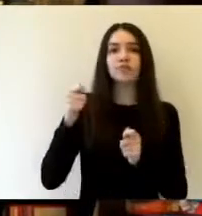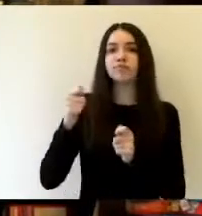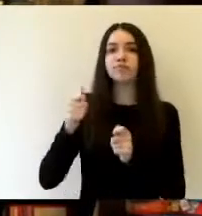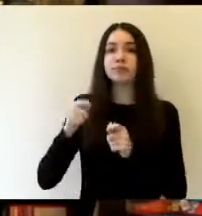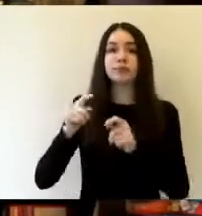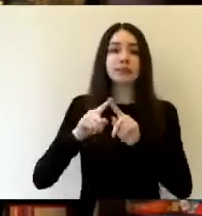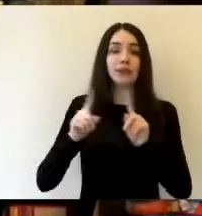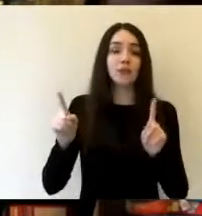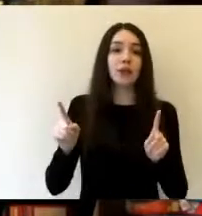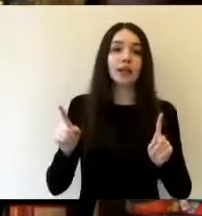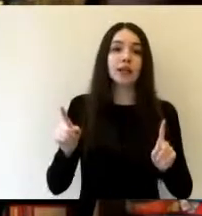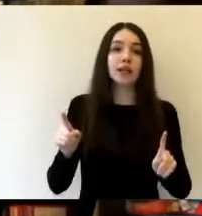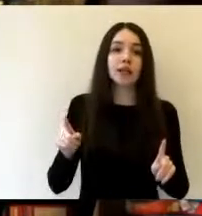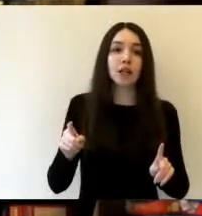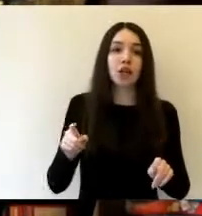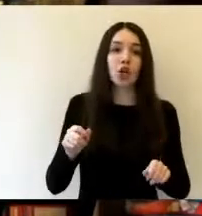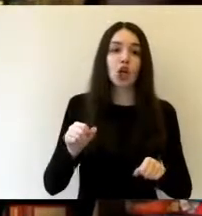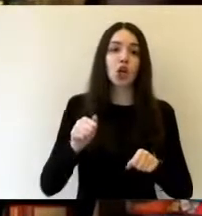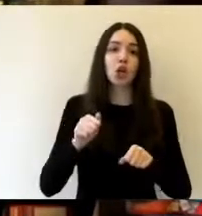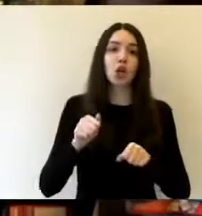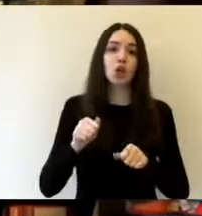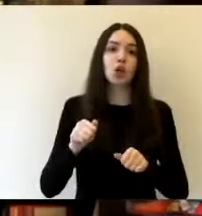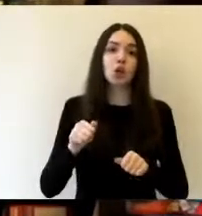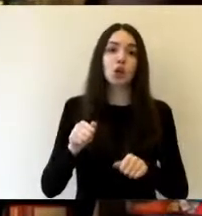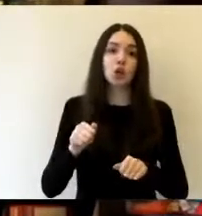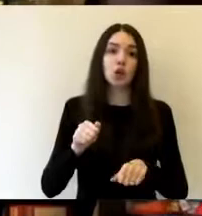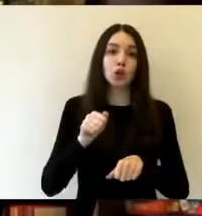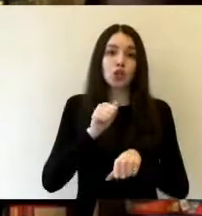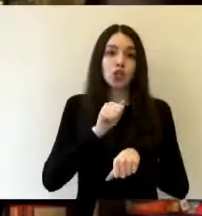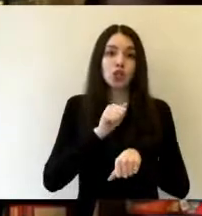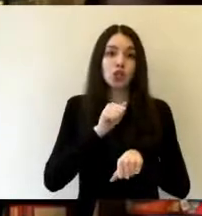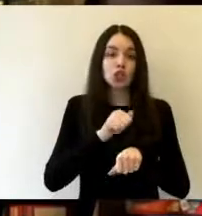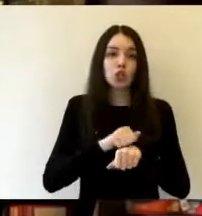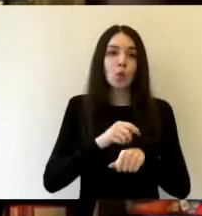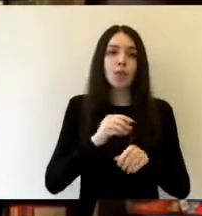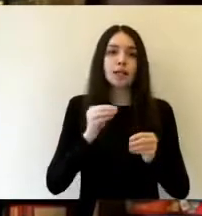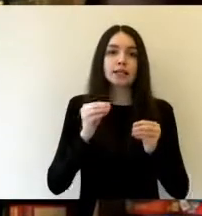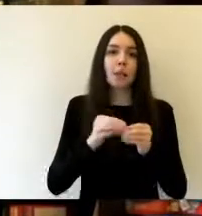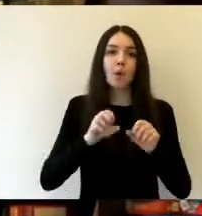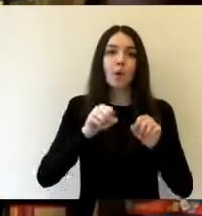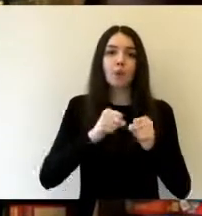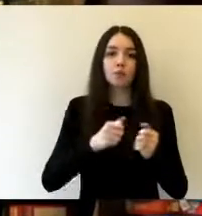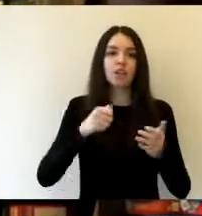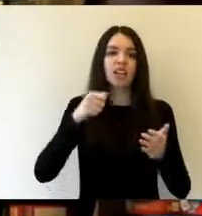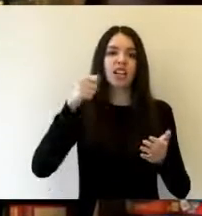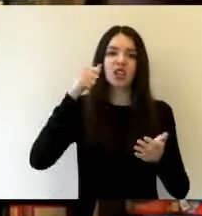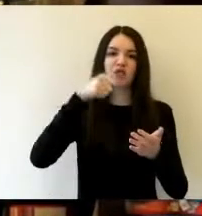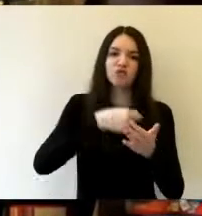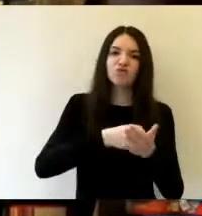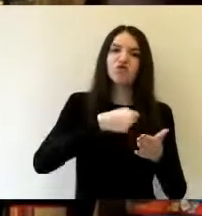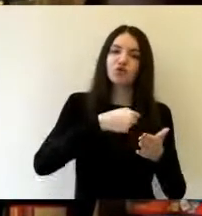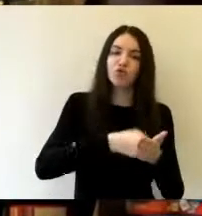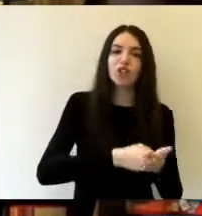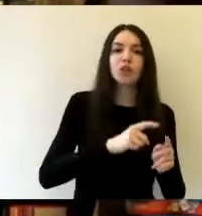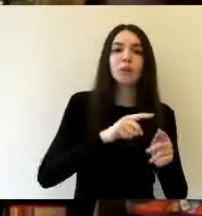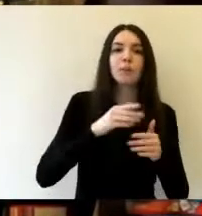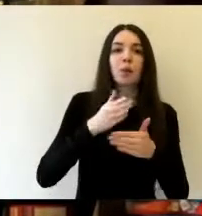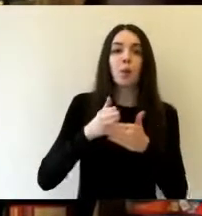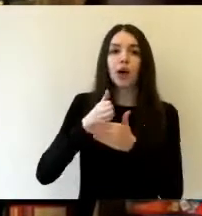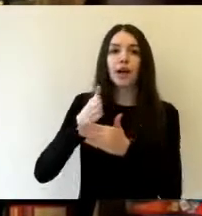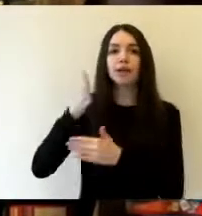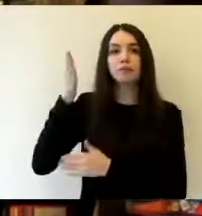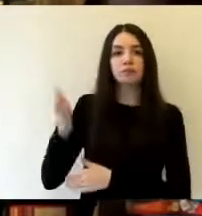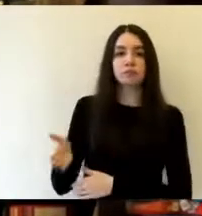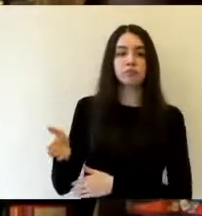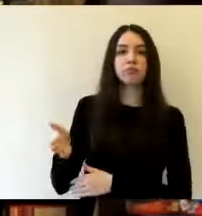slicing. With stone carving, even though we call it cutting, you're technically crushing. You're always breaking something. You're breaking a crystal. So one side of what you've